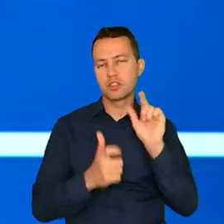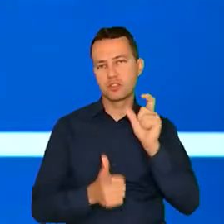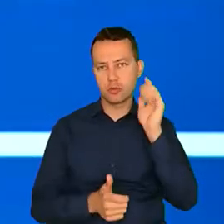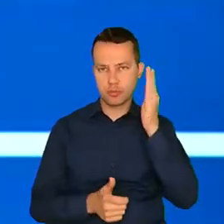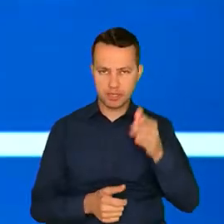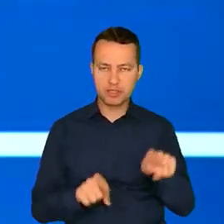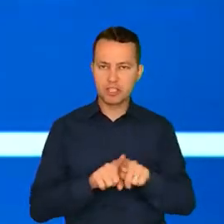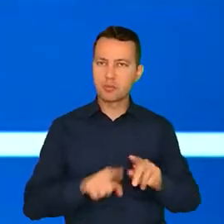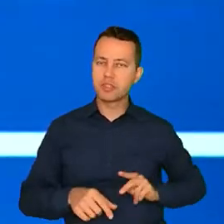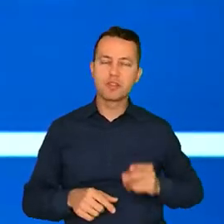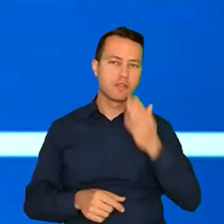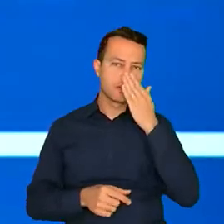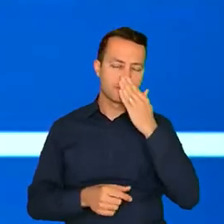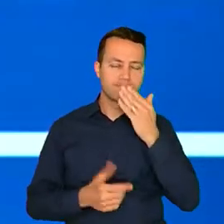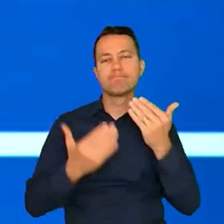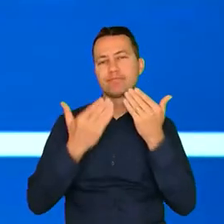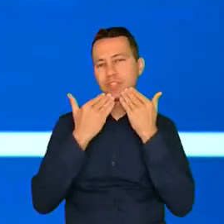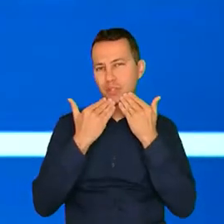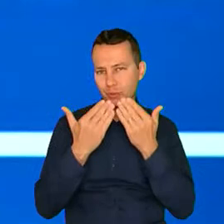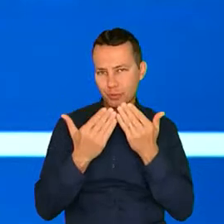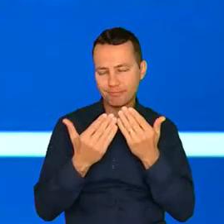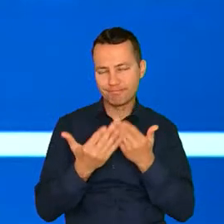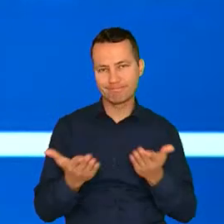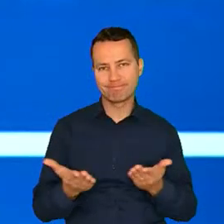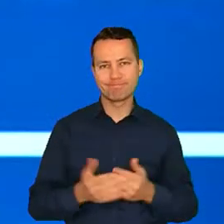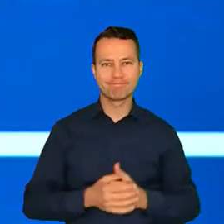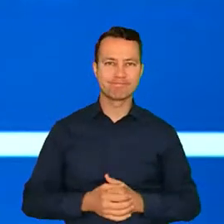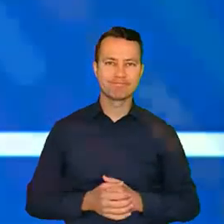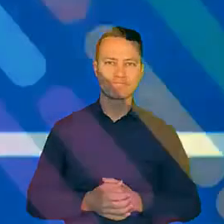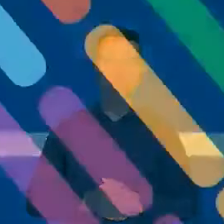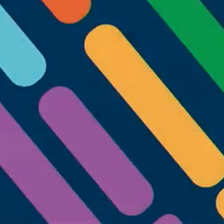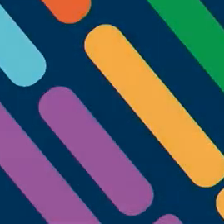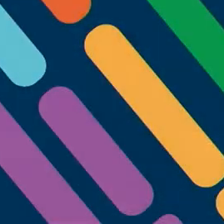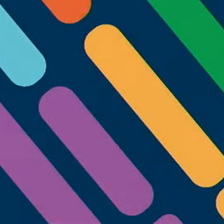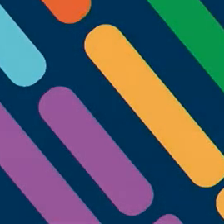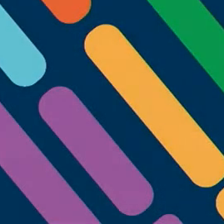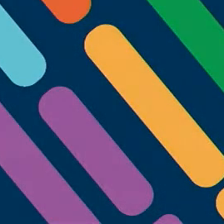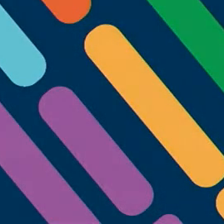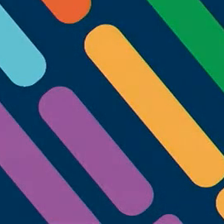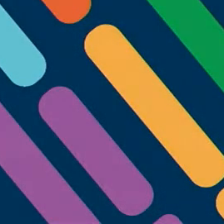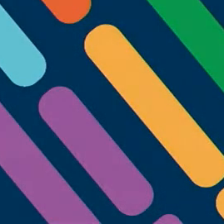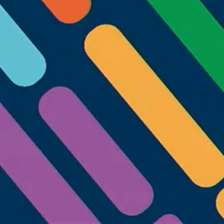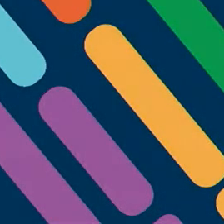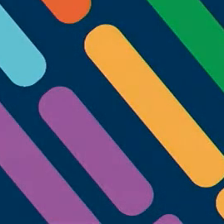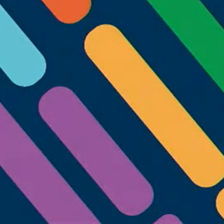basis about the events and what happens at the ministry. Thank you very much indeed.